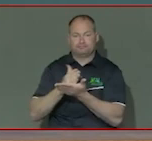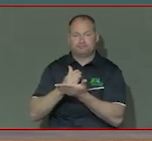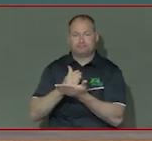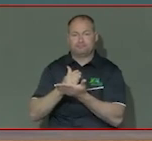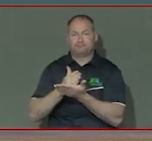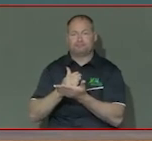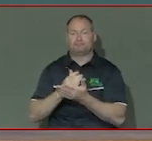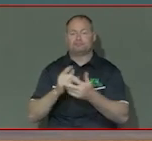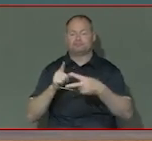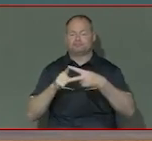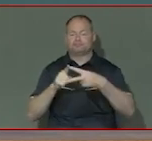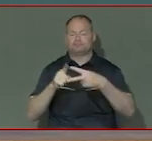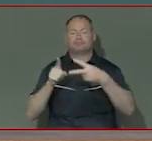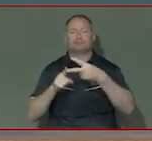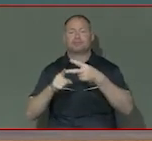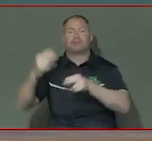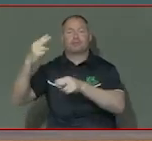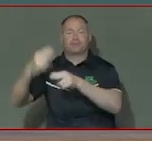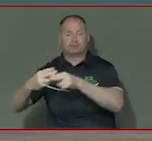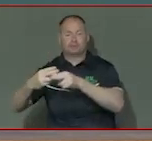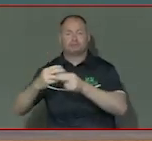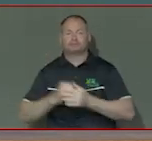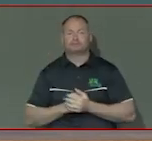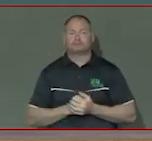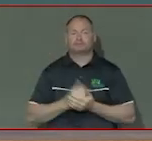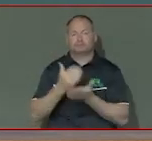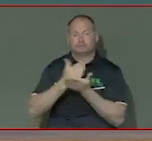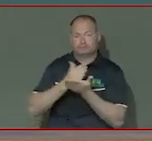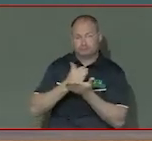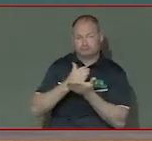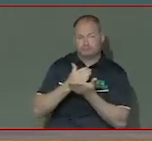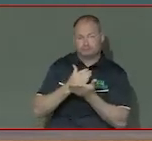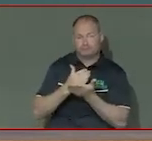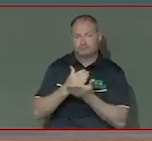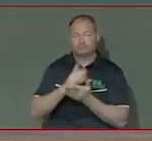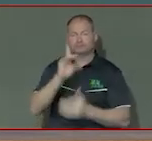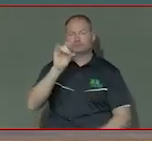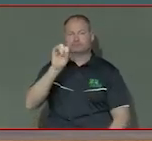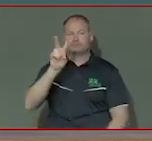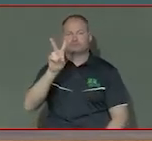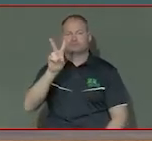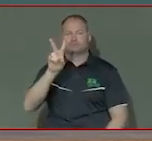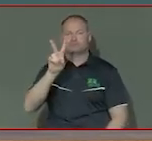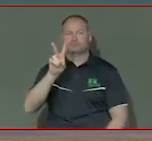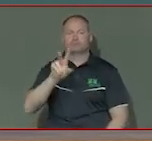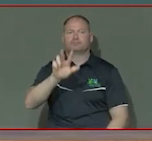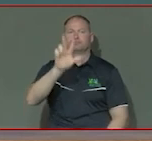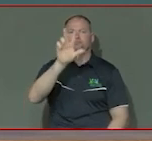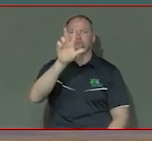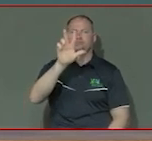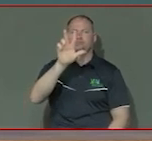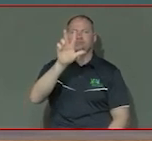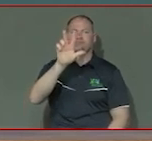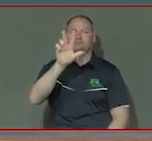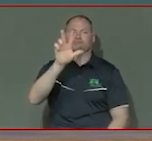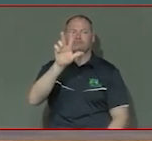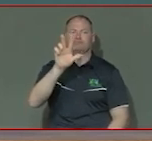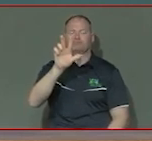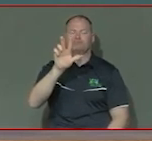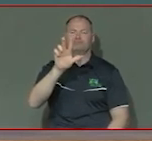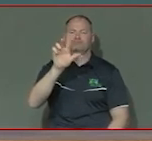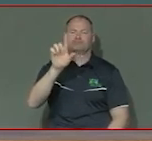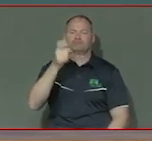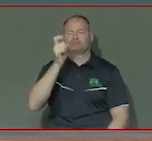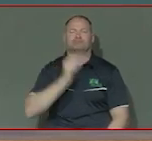dividends. All right. So let's say the interim dividends was 80,000 and